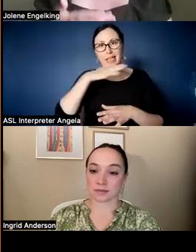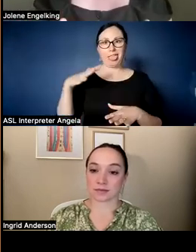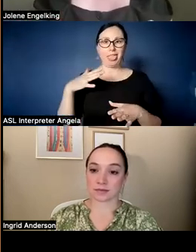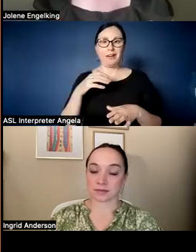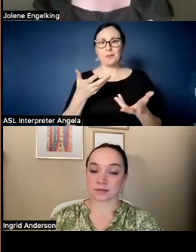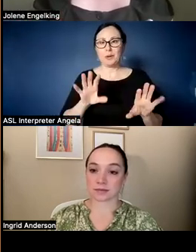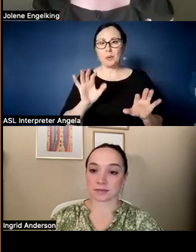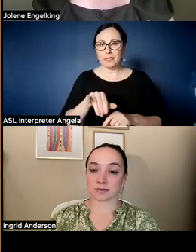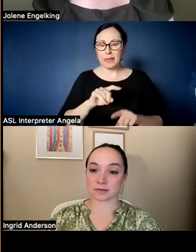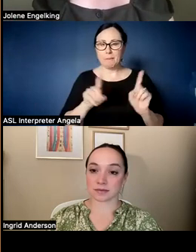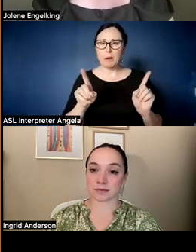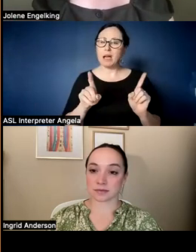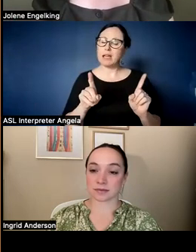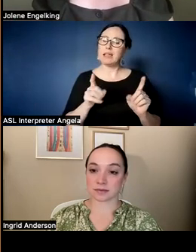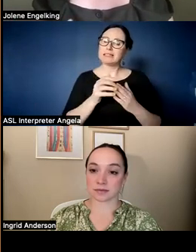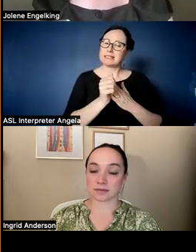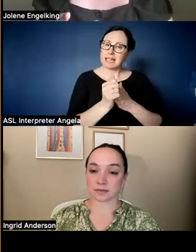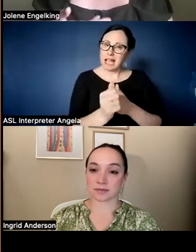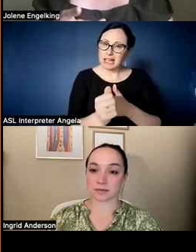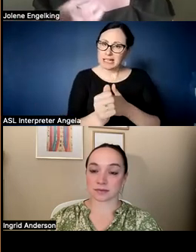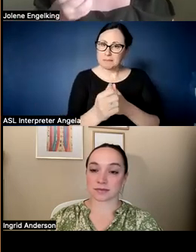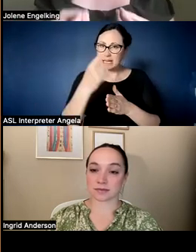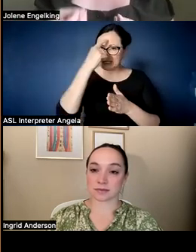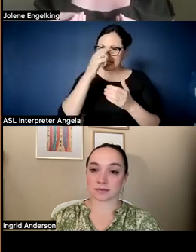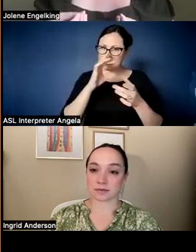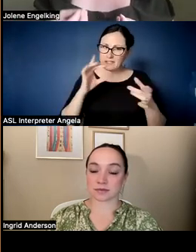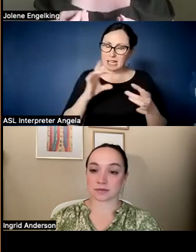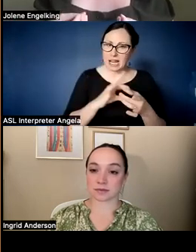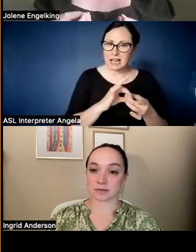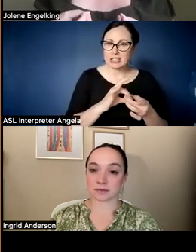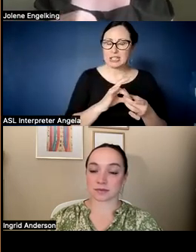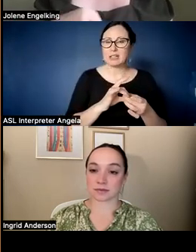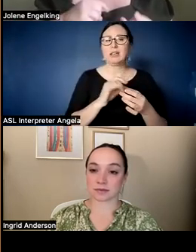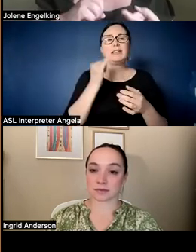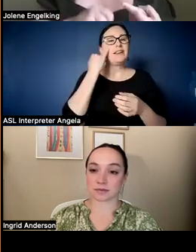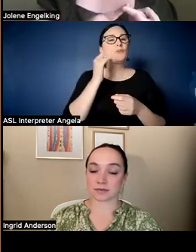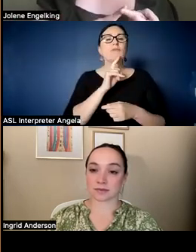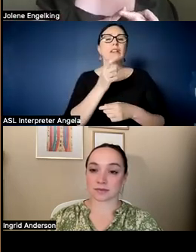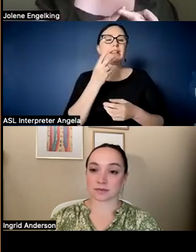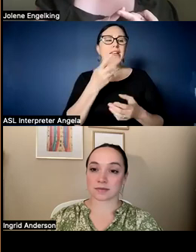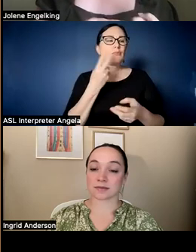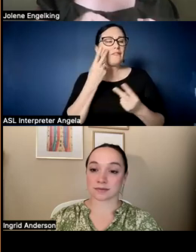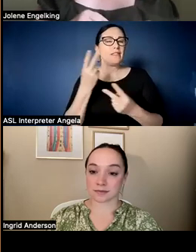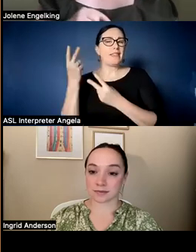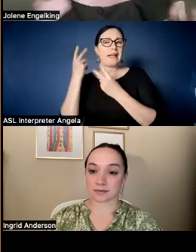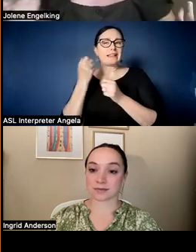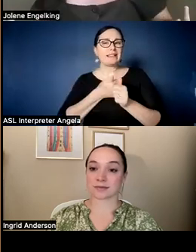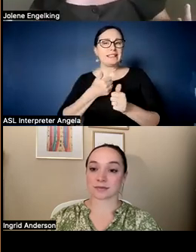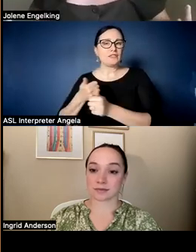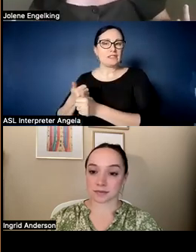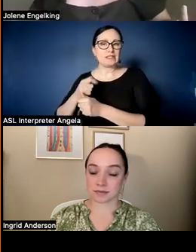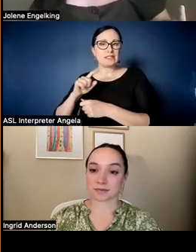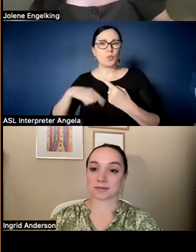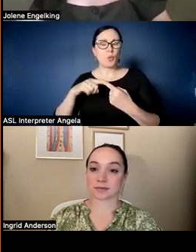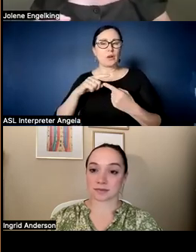of connection. And that if we really took time to reflect on each of these things when we're creating our policies, when we're creating our